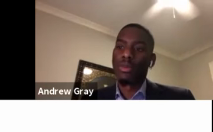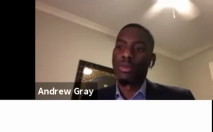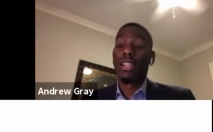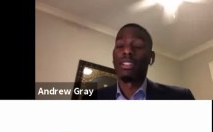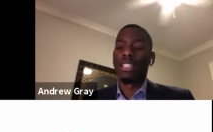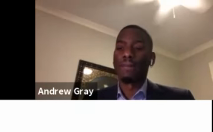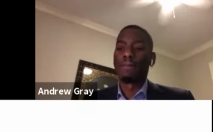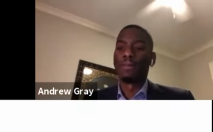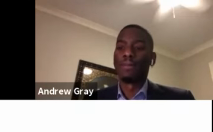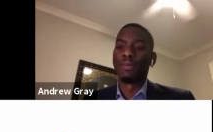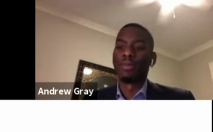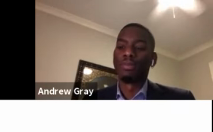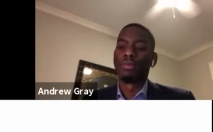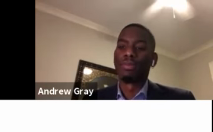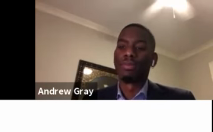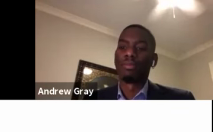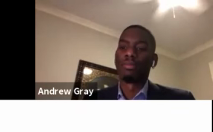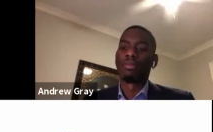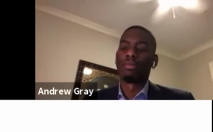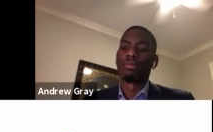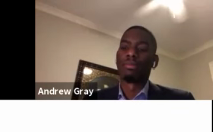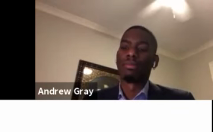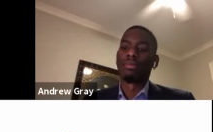this project with this technology.